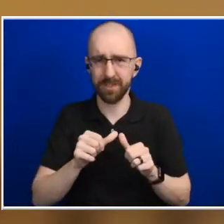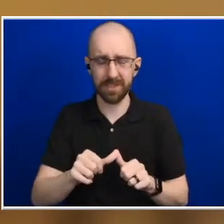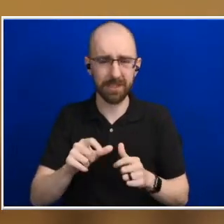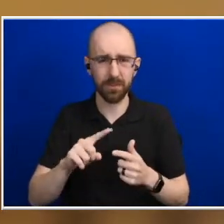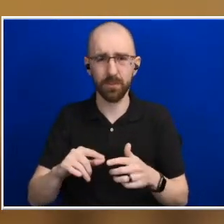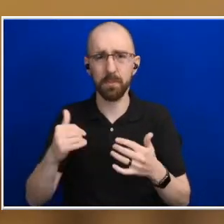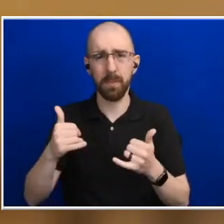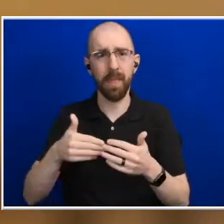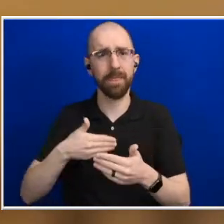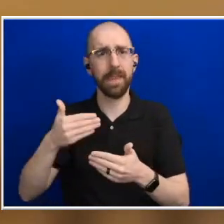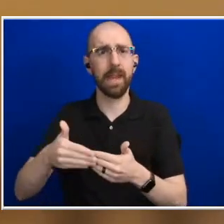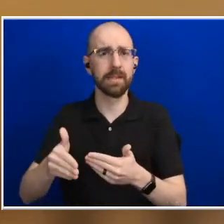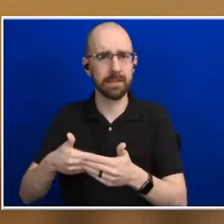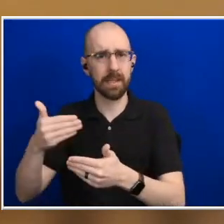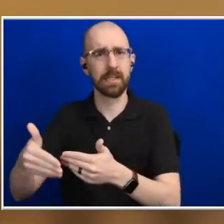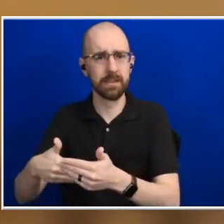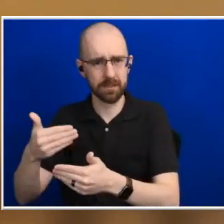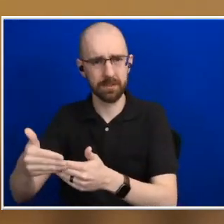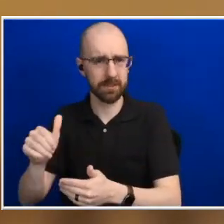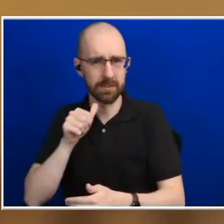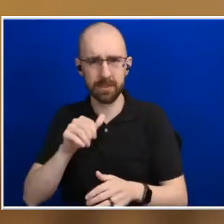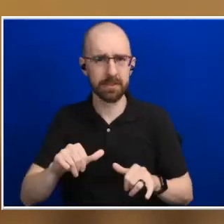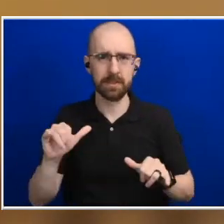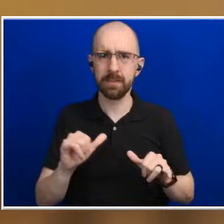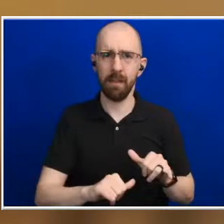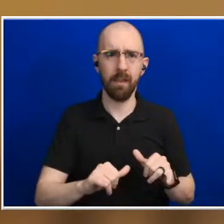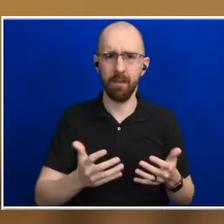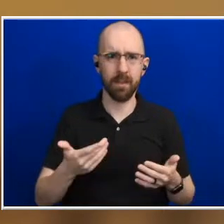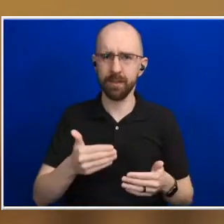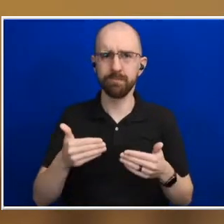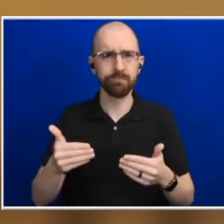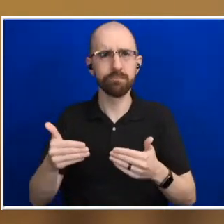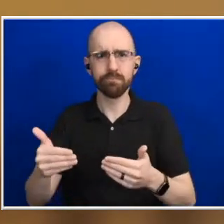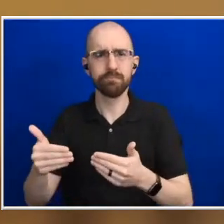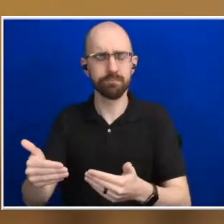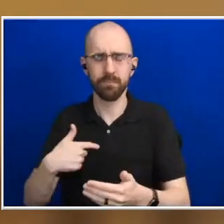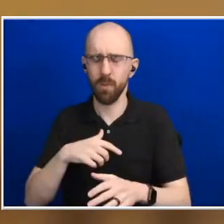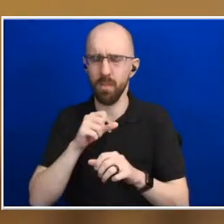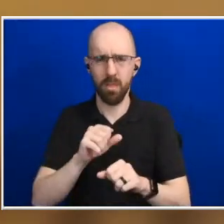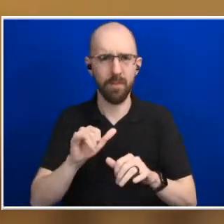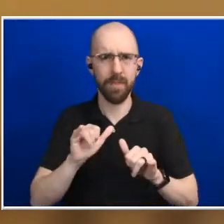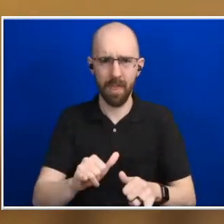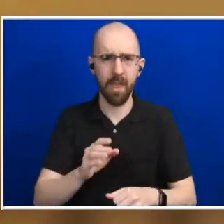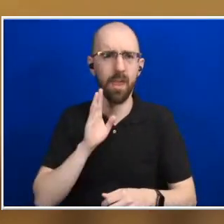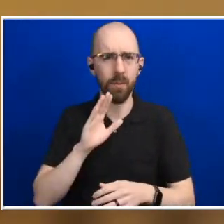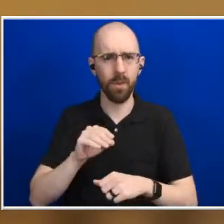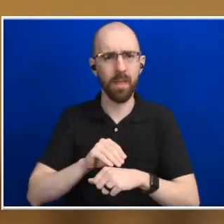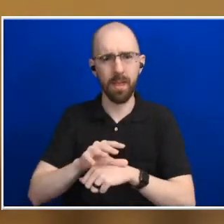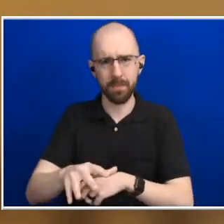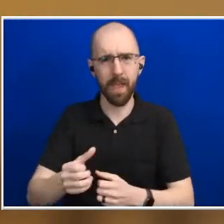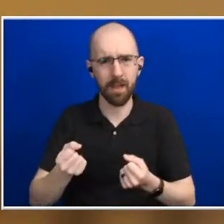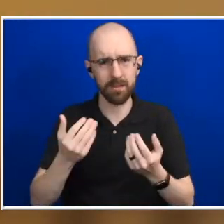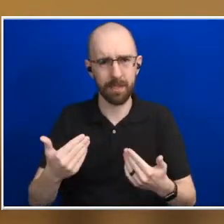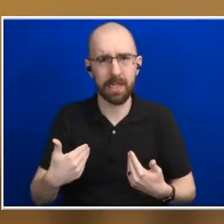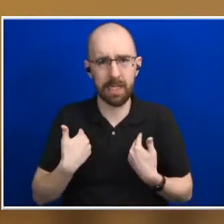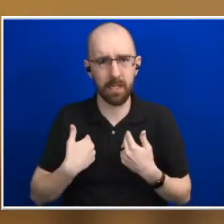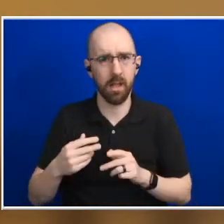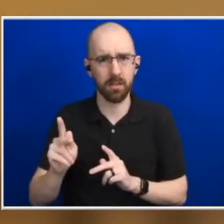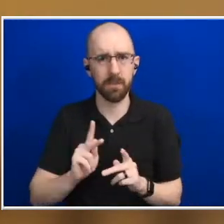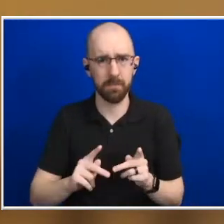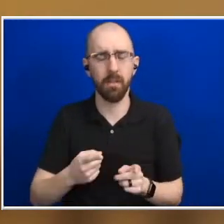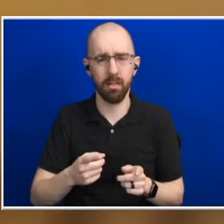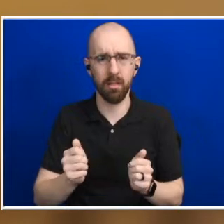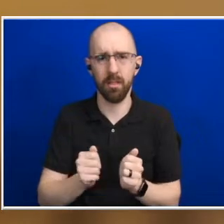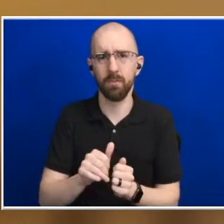and not stay down, and so I love that, and he's going to impact a lot of young people with this